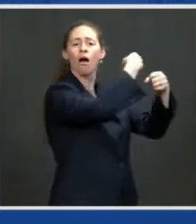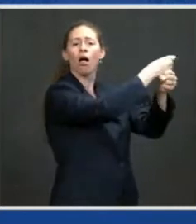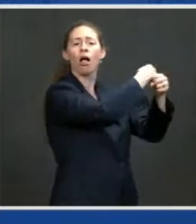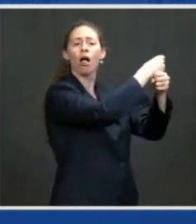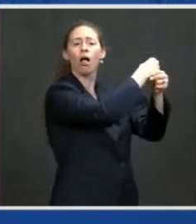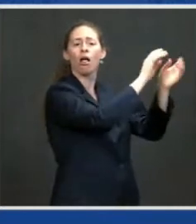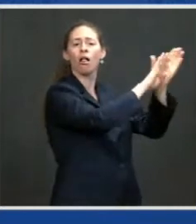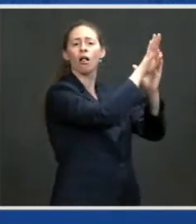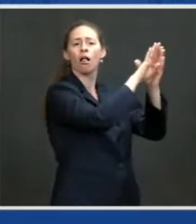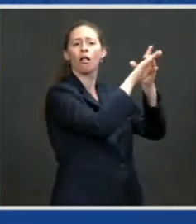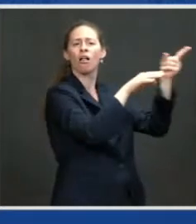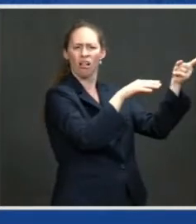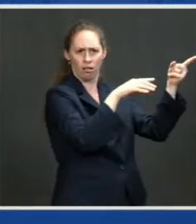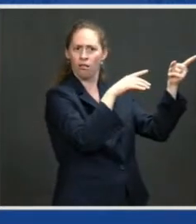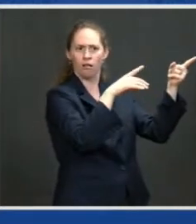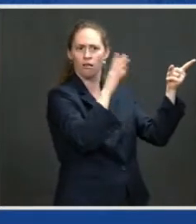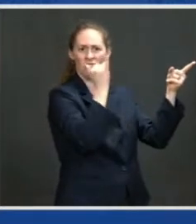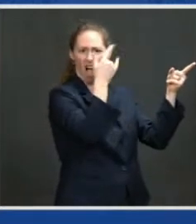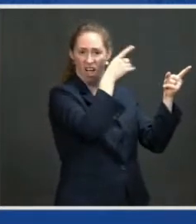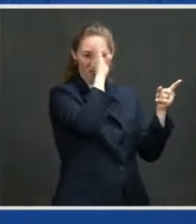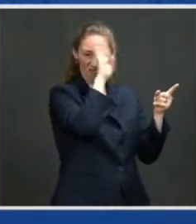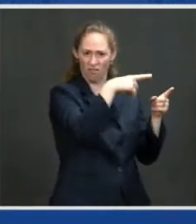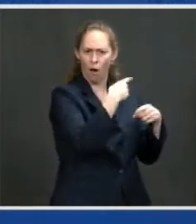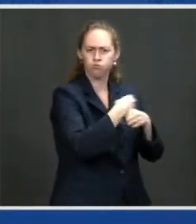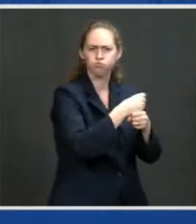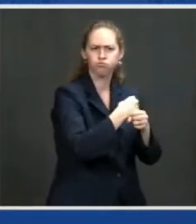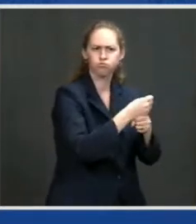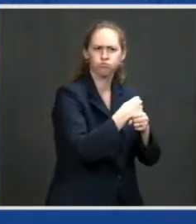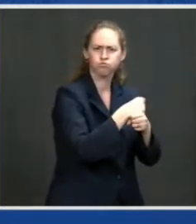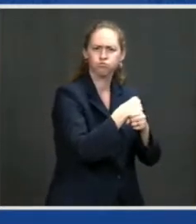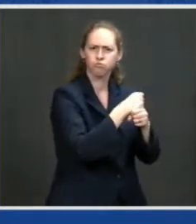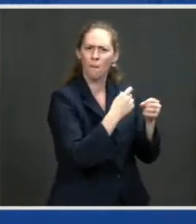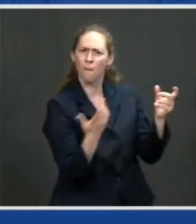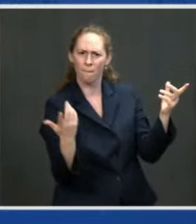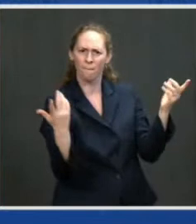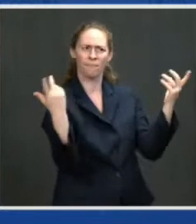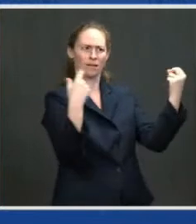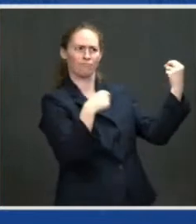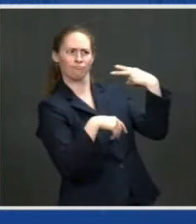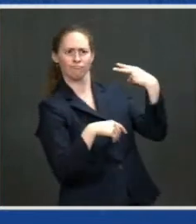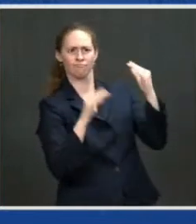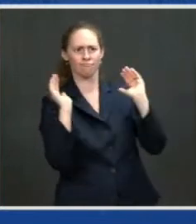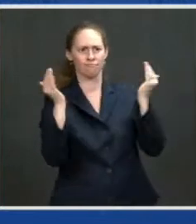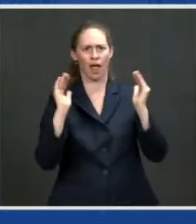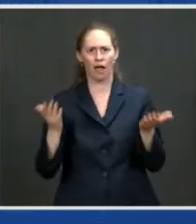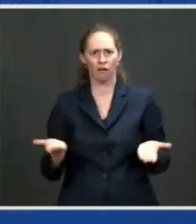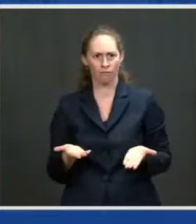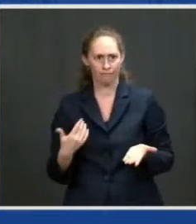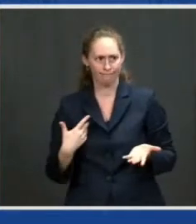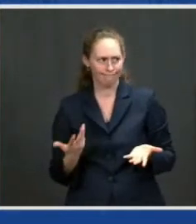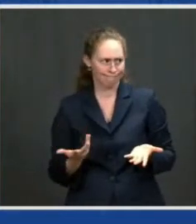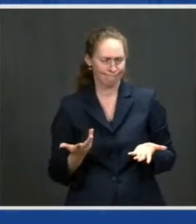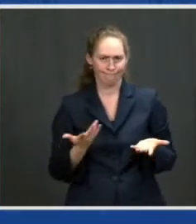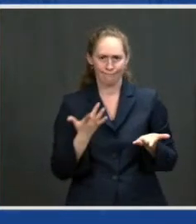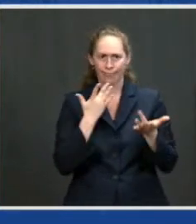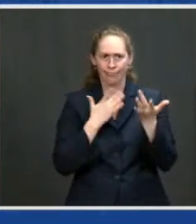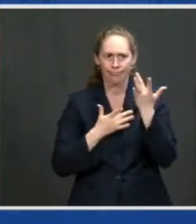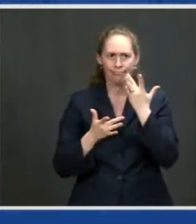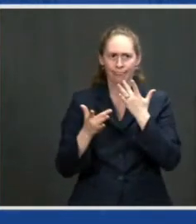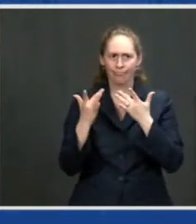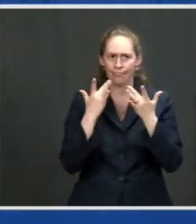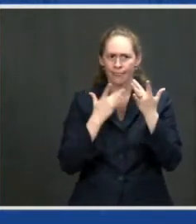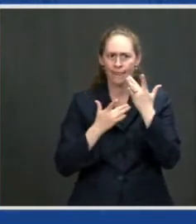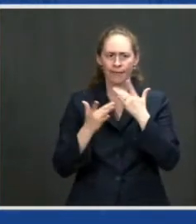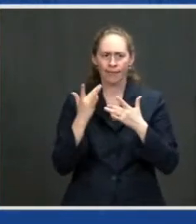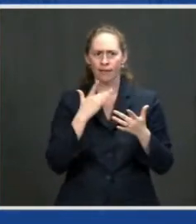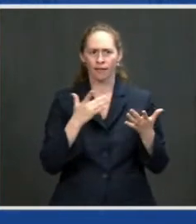now. And the technology that goes with that. What are we doing? It's millions of jobs in China instead of